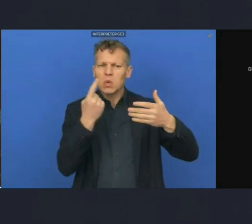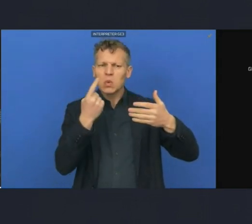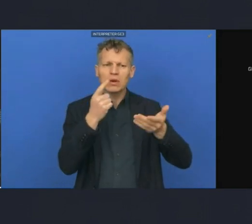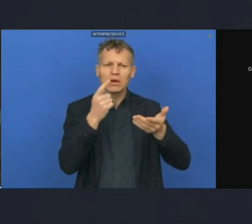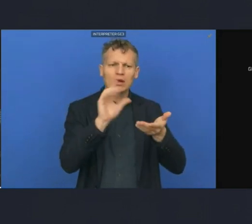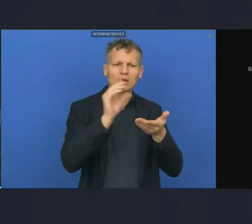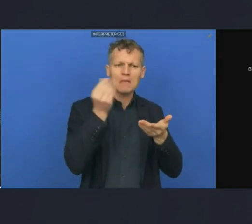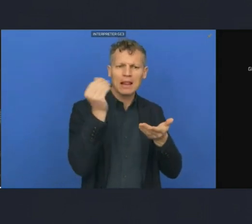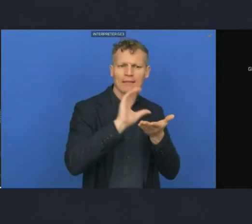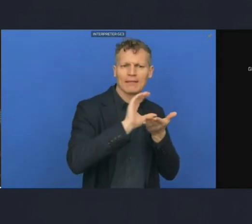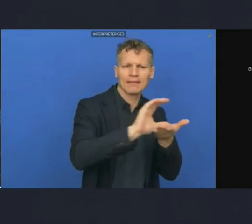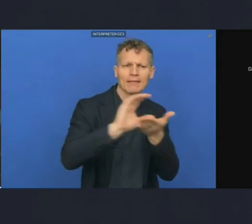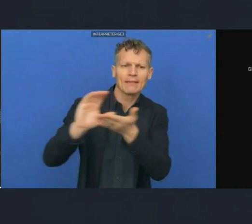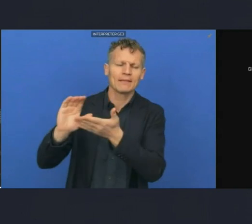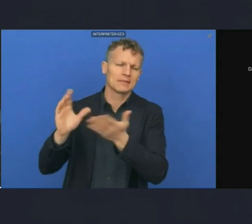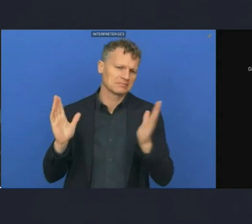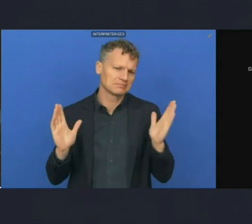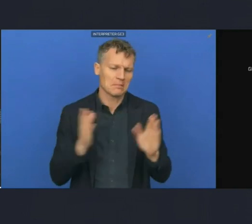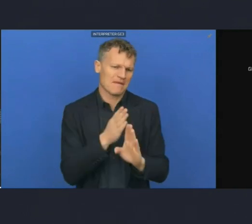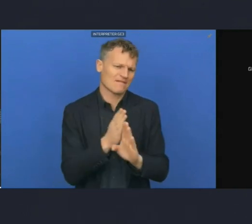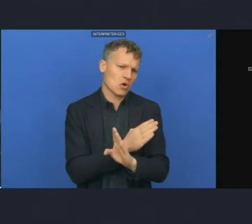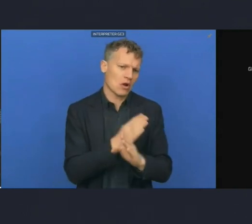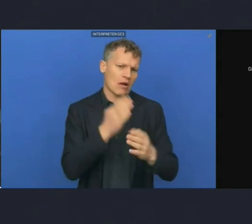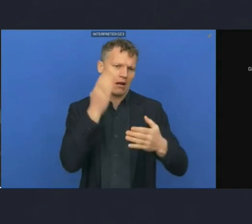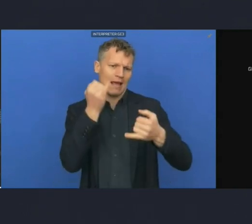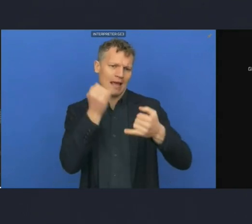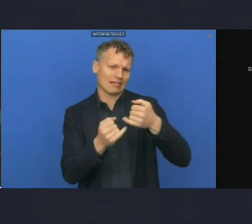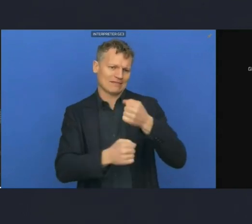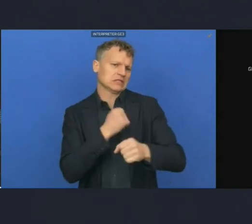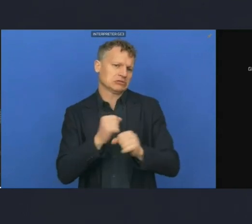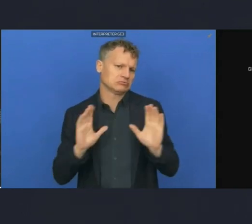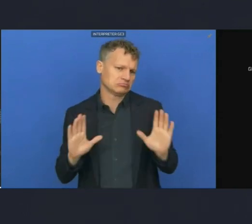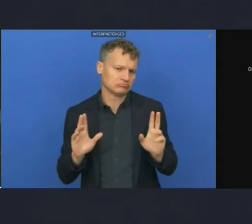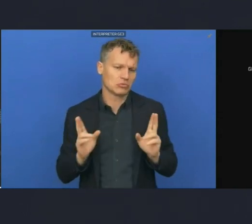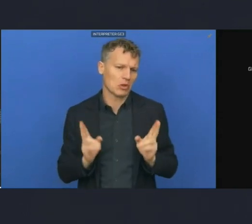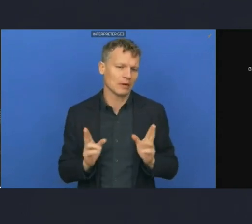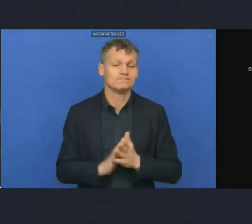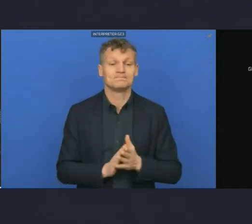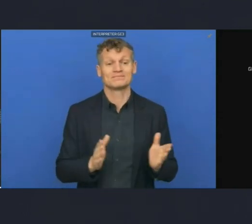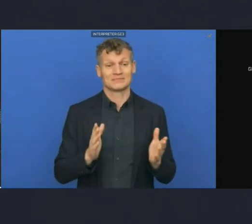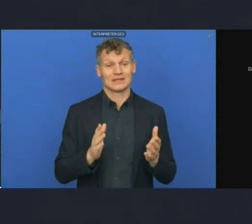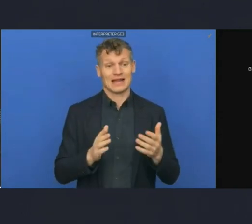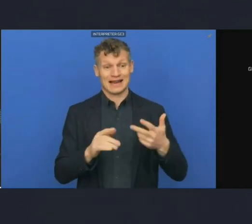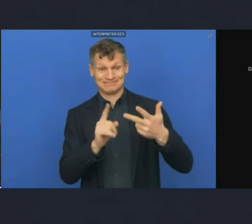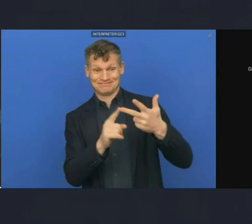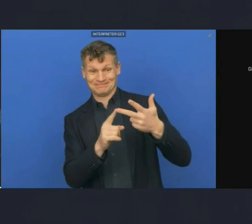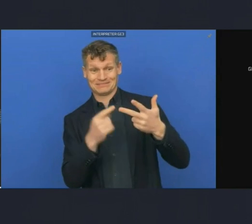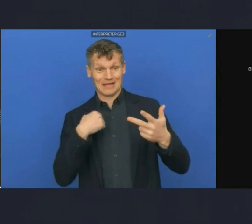the third and last message, and I know that some of you are waiting for this, it's about the results